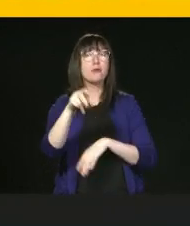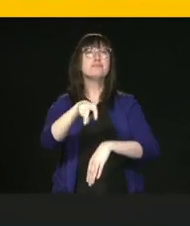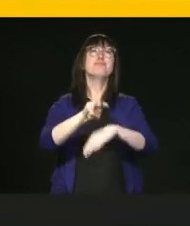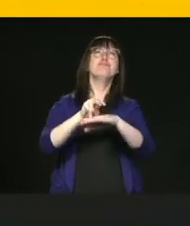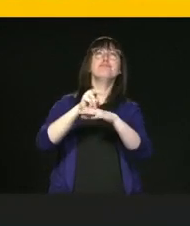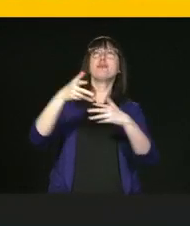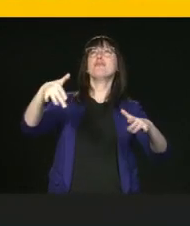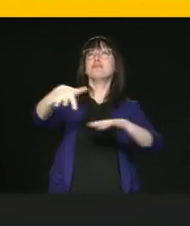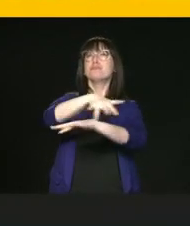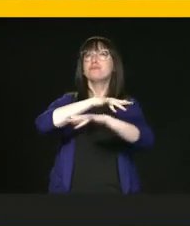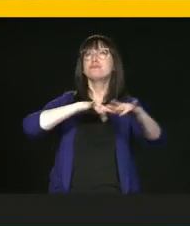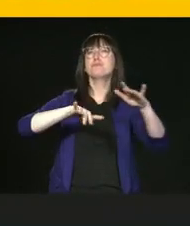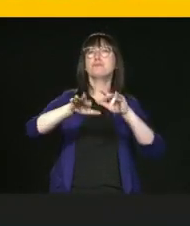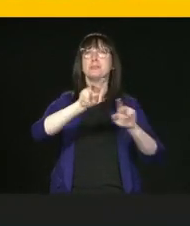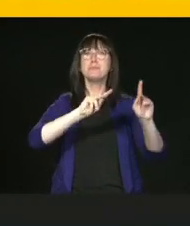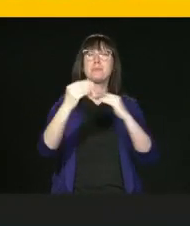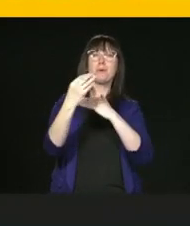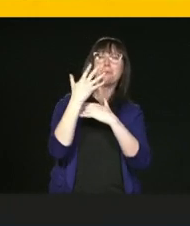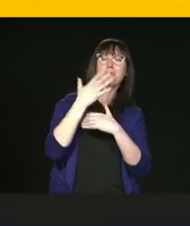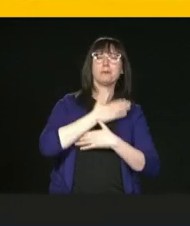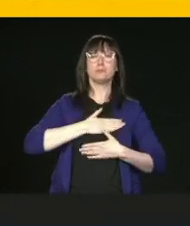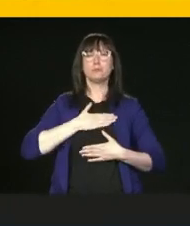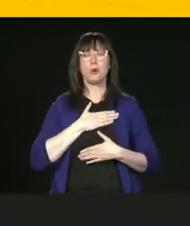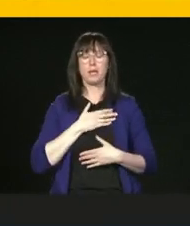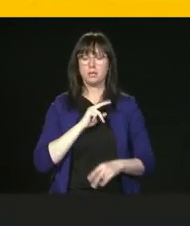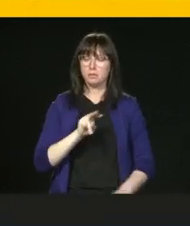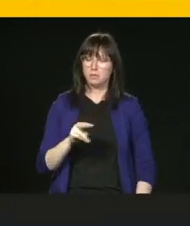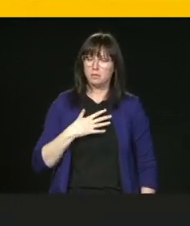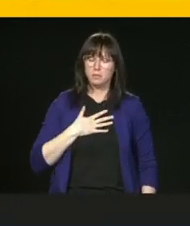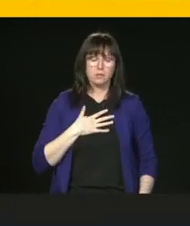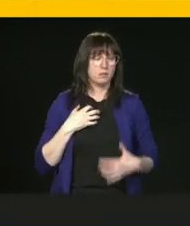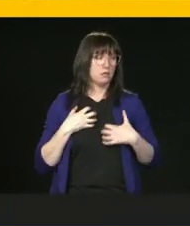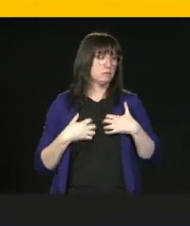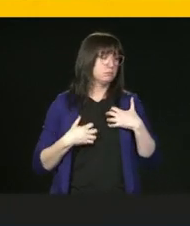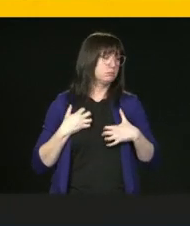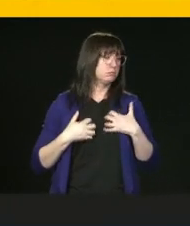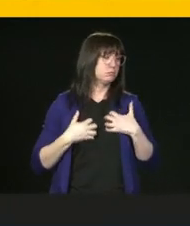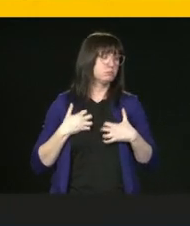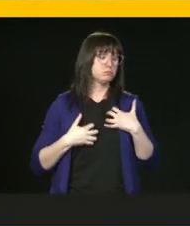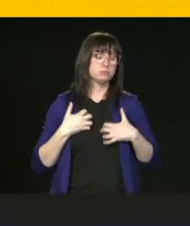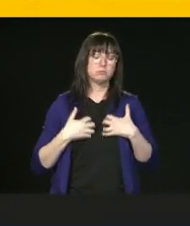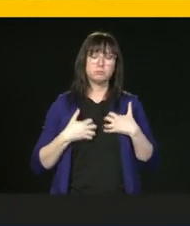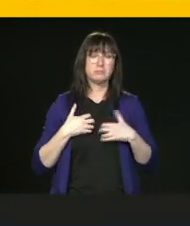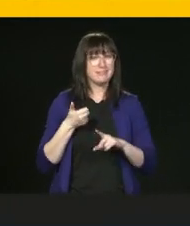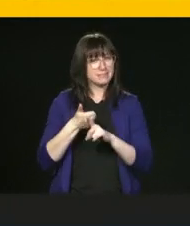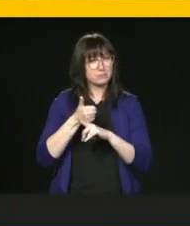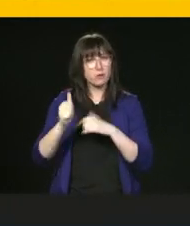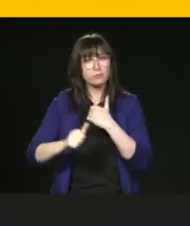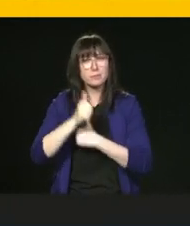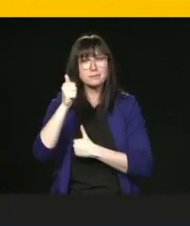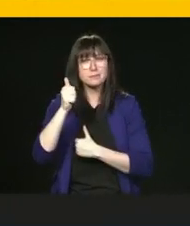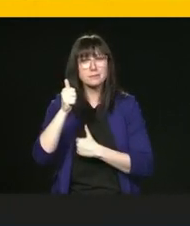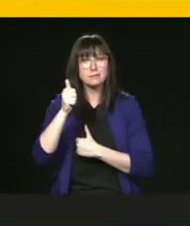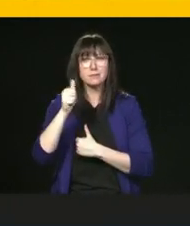in large groups, that is extremely concerning, because they are not just putting themselves at risk, they are putting everyone else